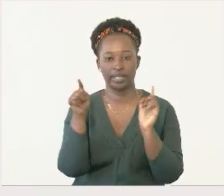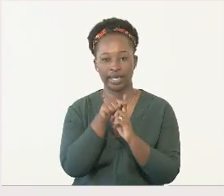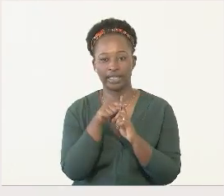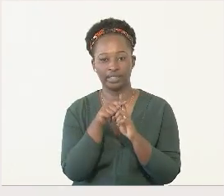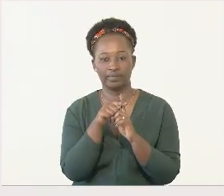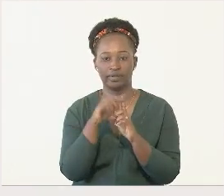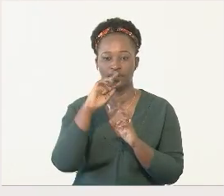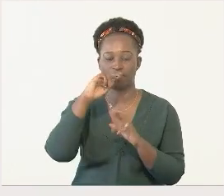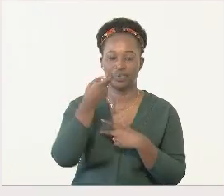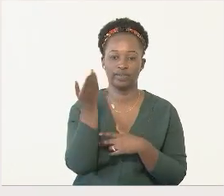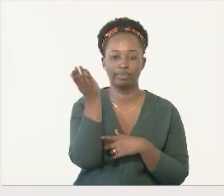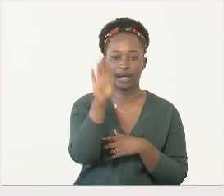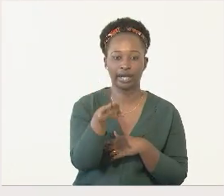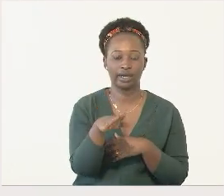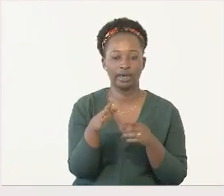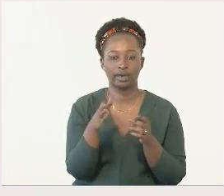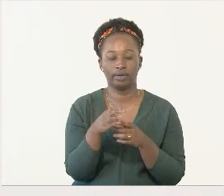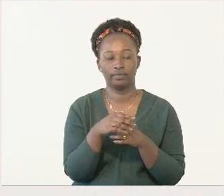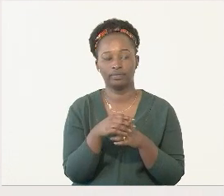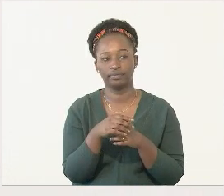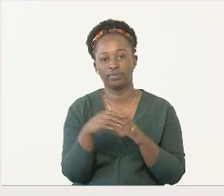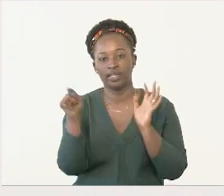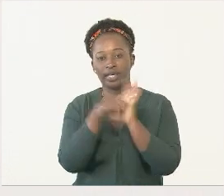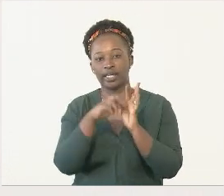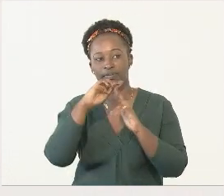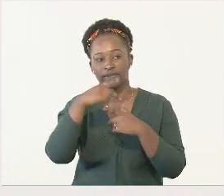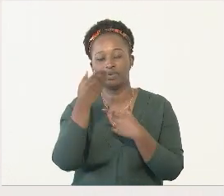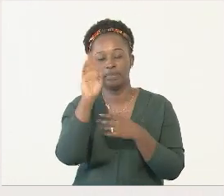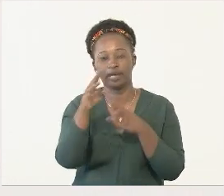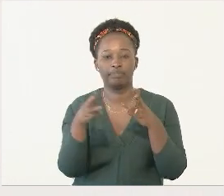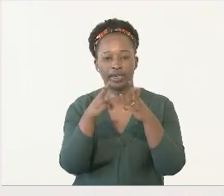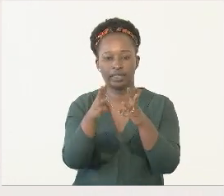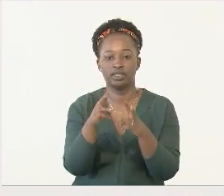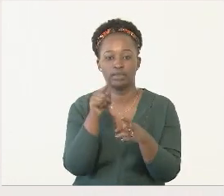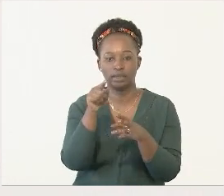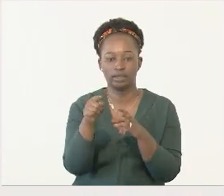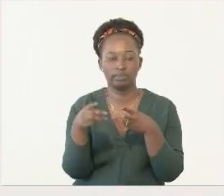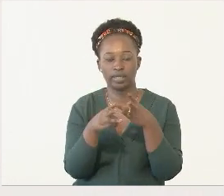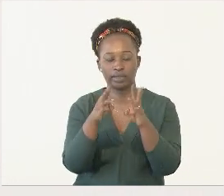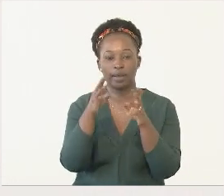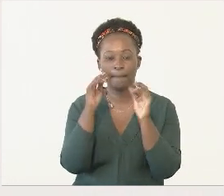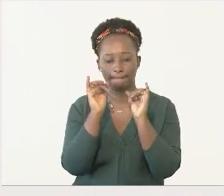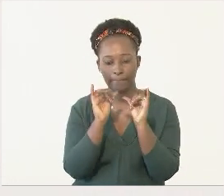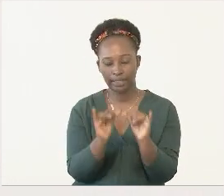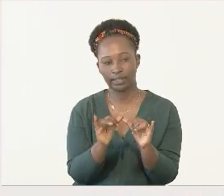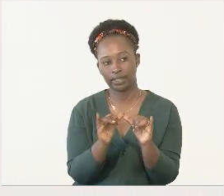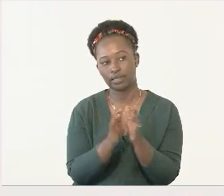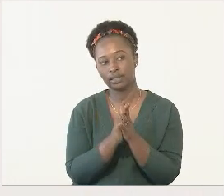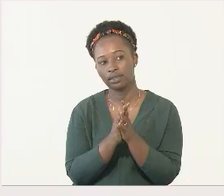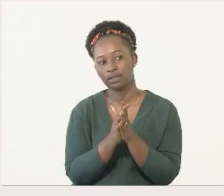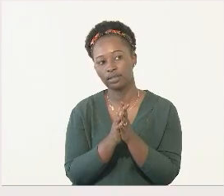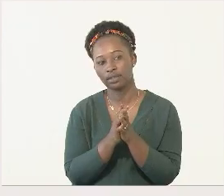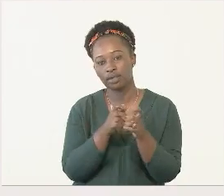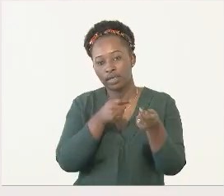feedback? And what is a negative feedback? A negative feedback mechanism, it is a mechanism that maintains,